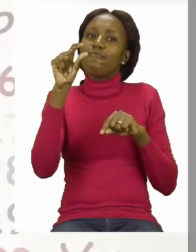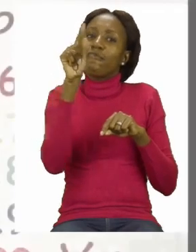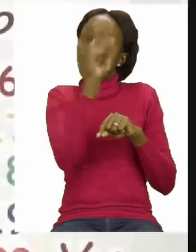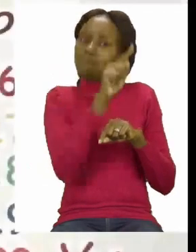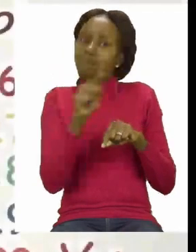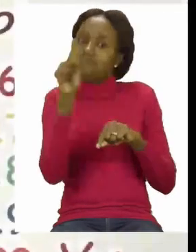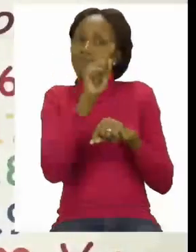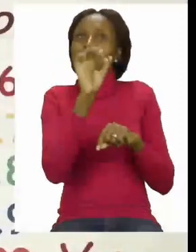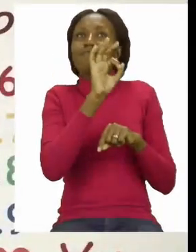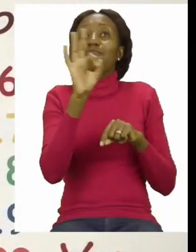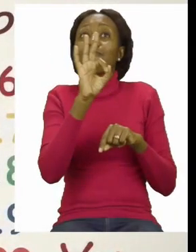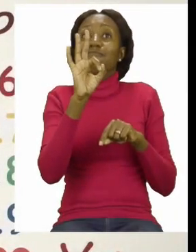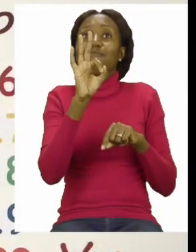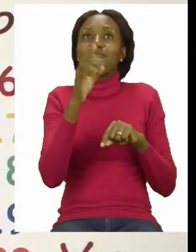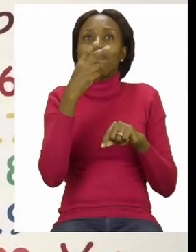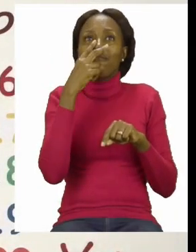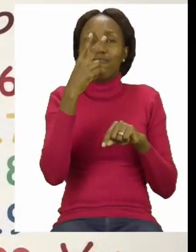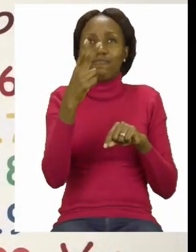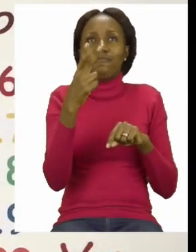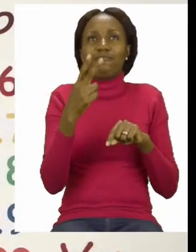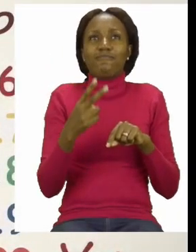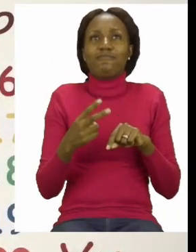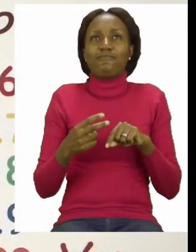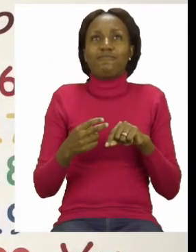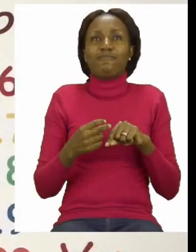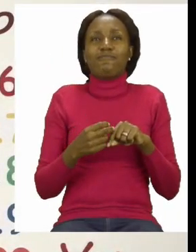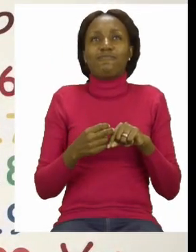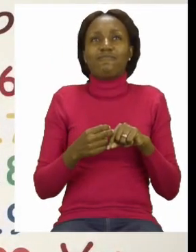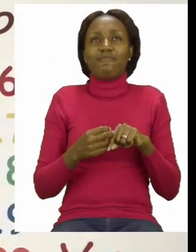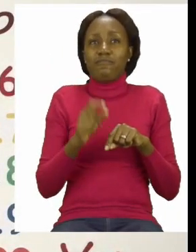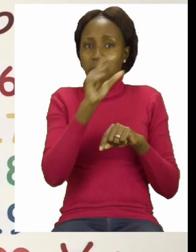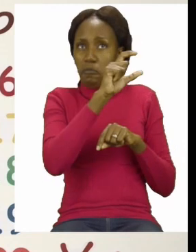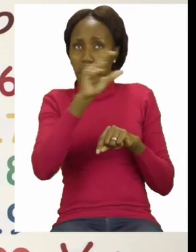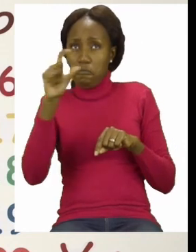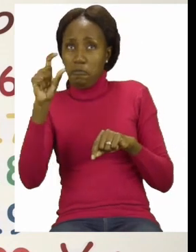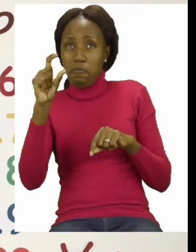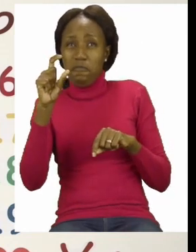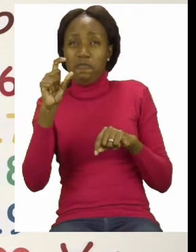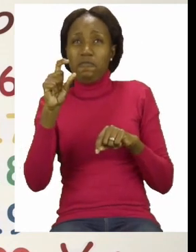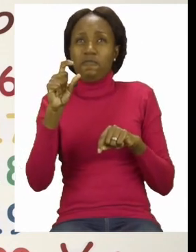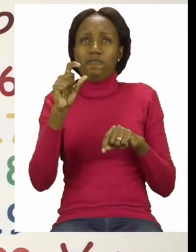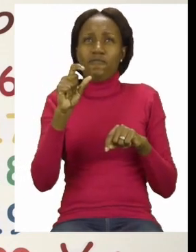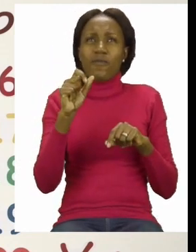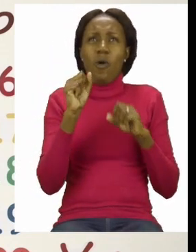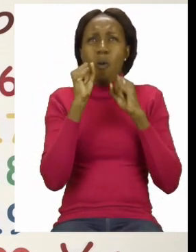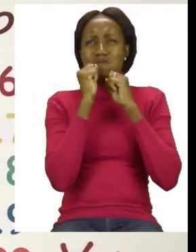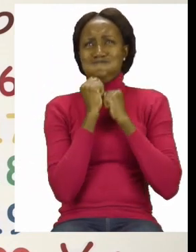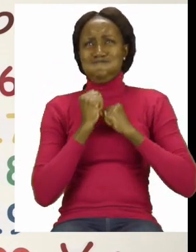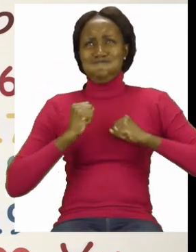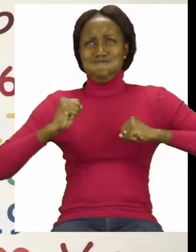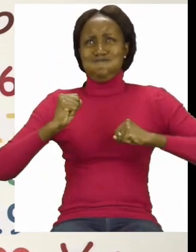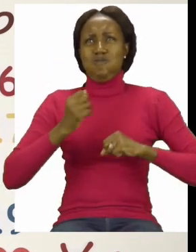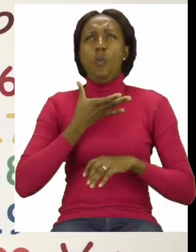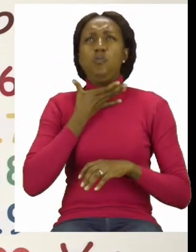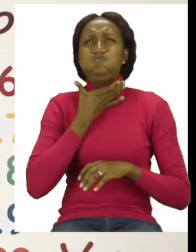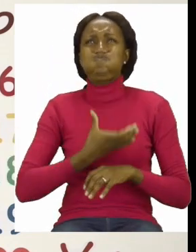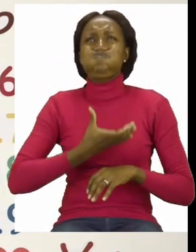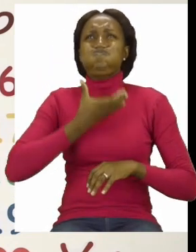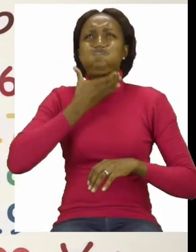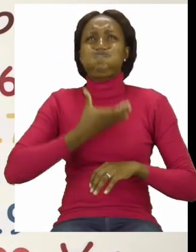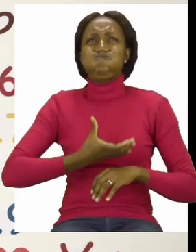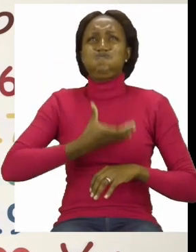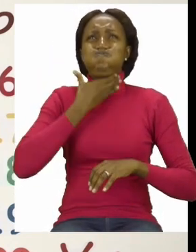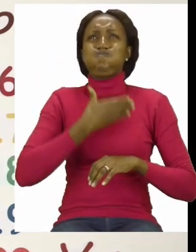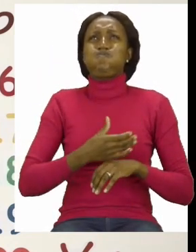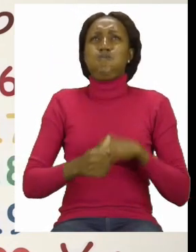together. So let us do that one. The sentence says, the fat frog